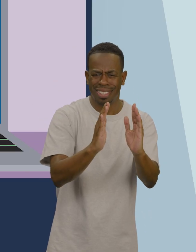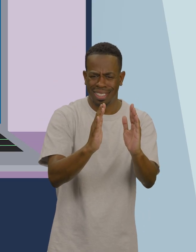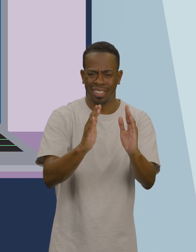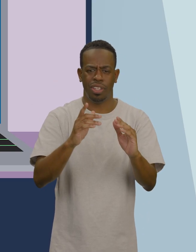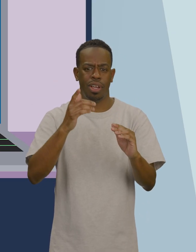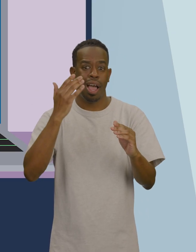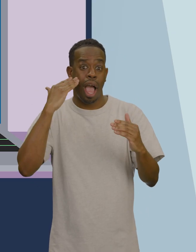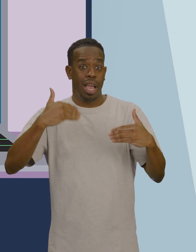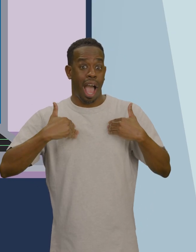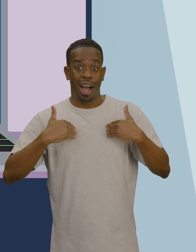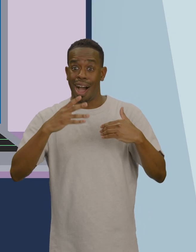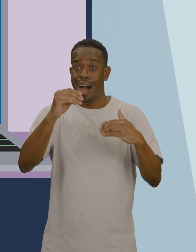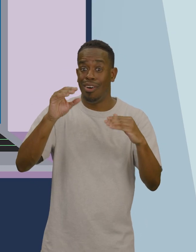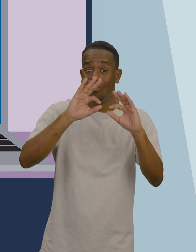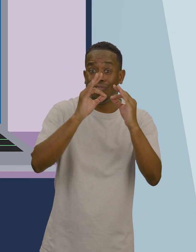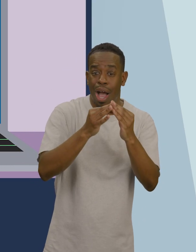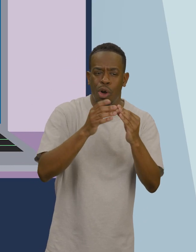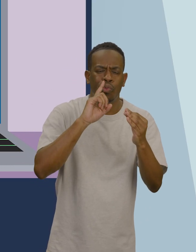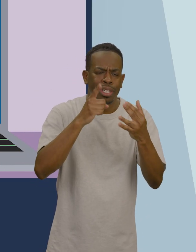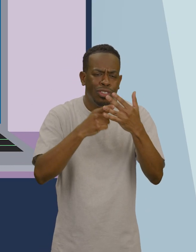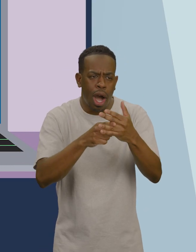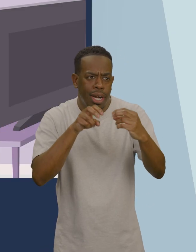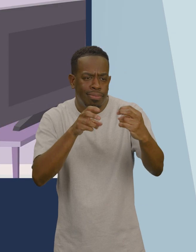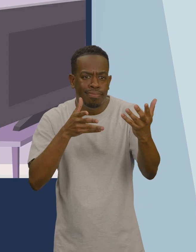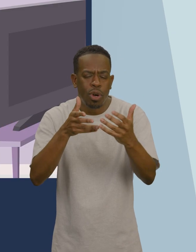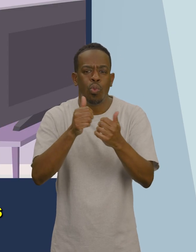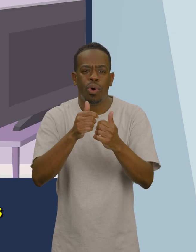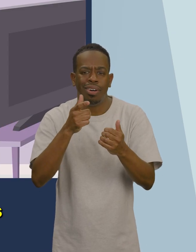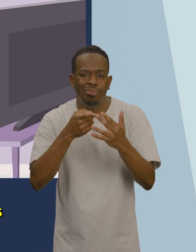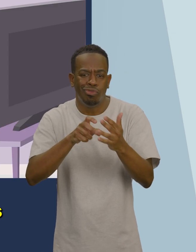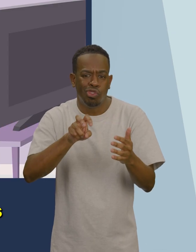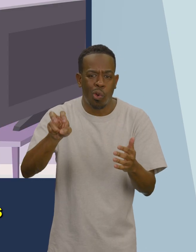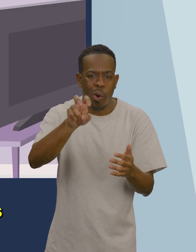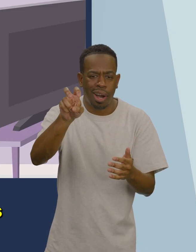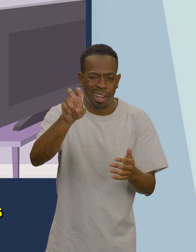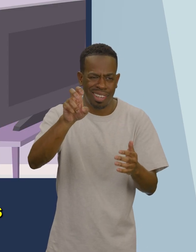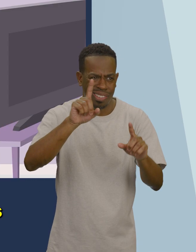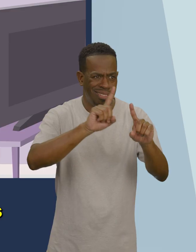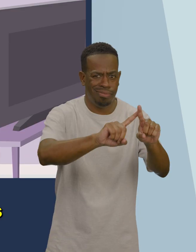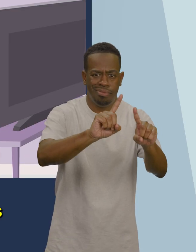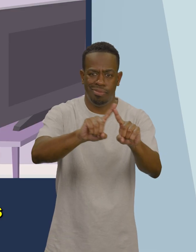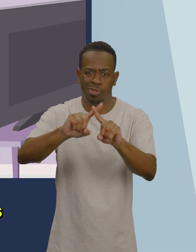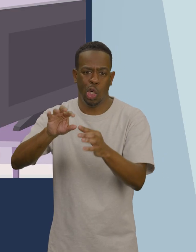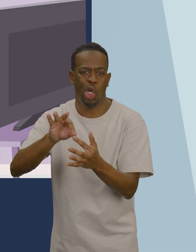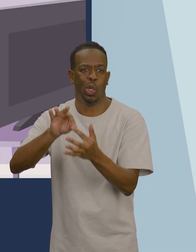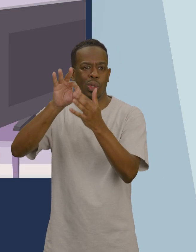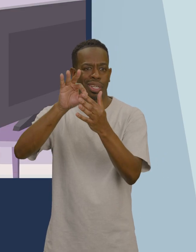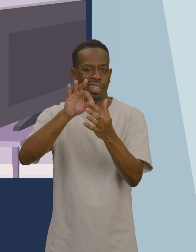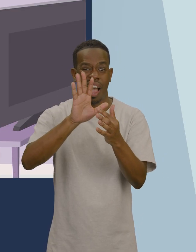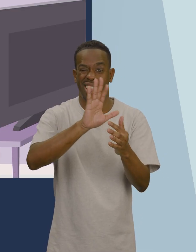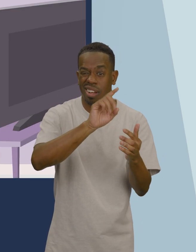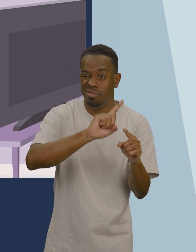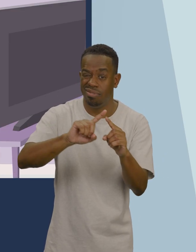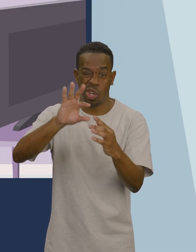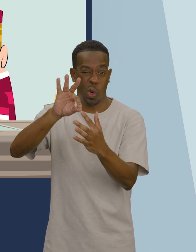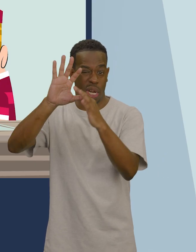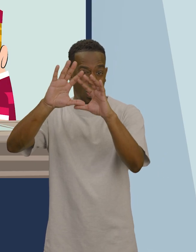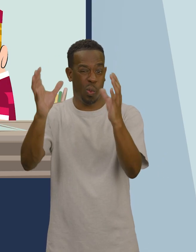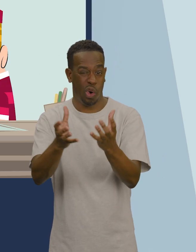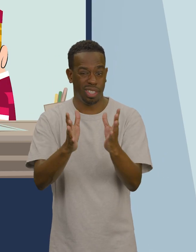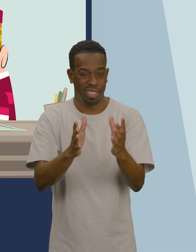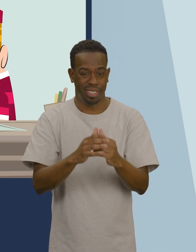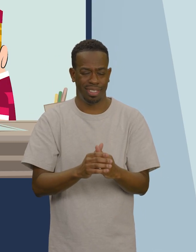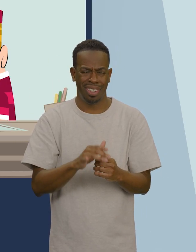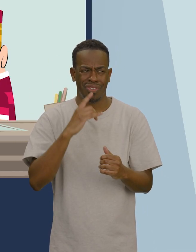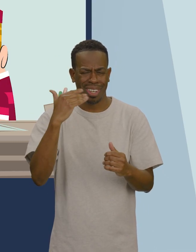this tender young age and the families of those just beginning their journey with unique developmental milestones as part of their unique world.